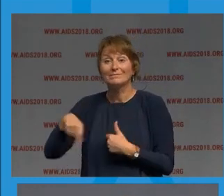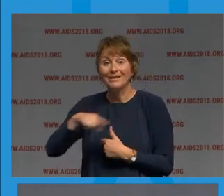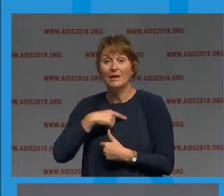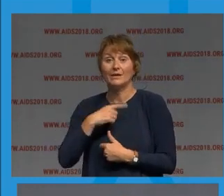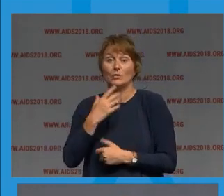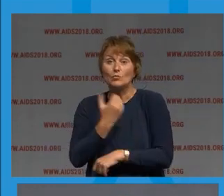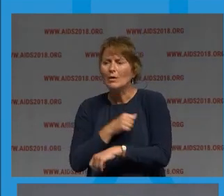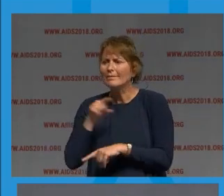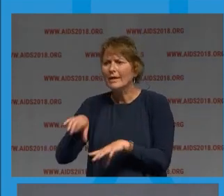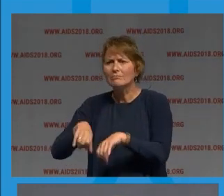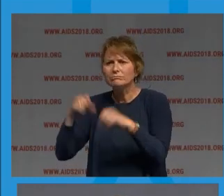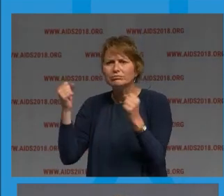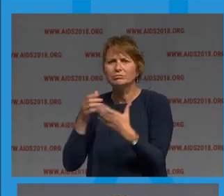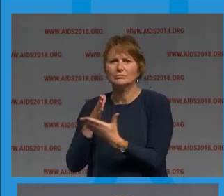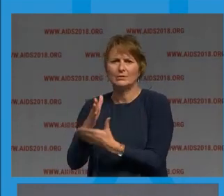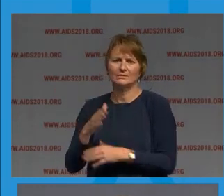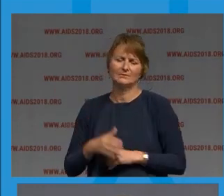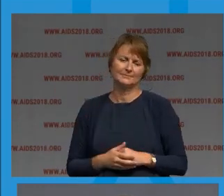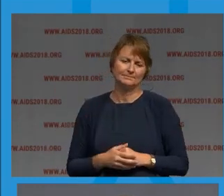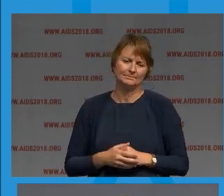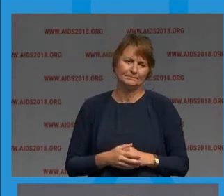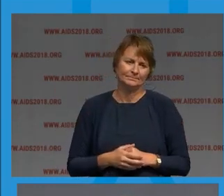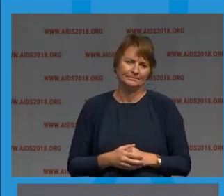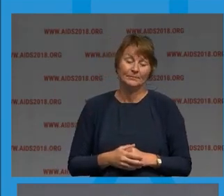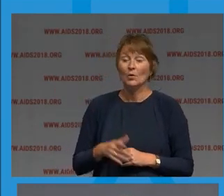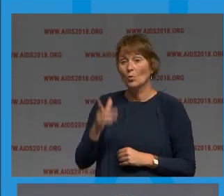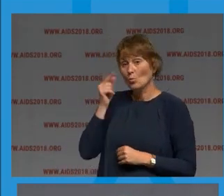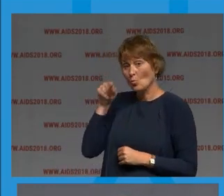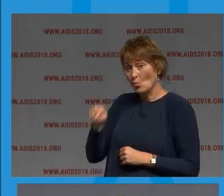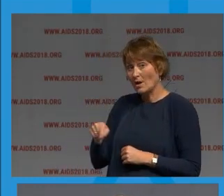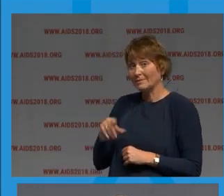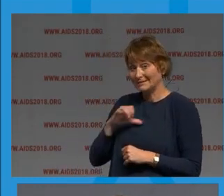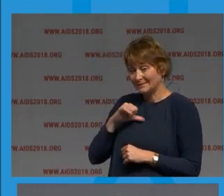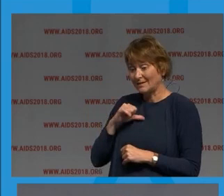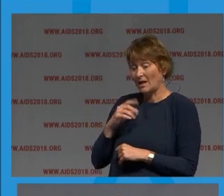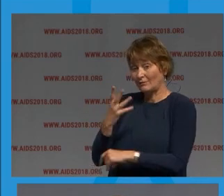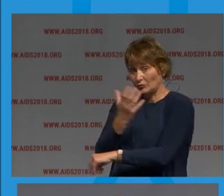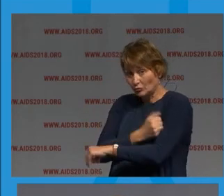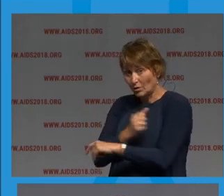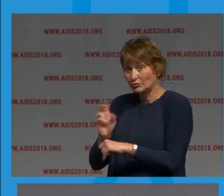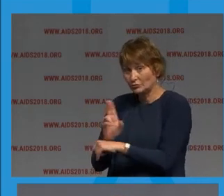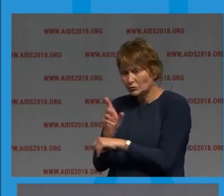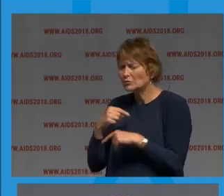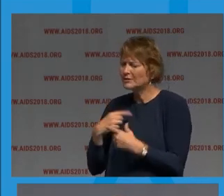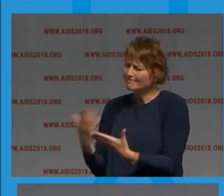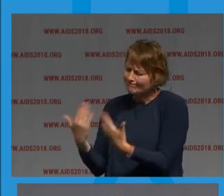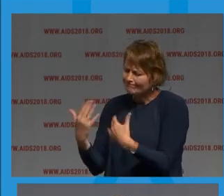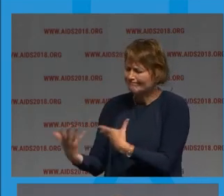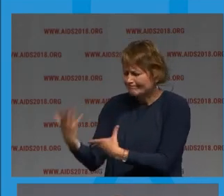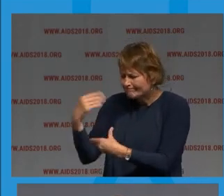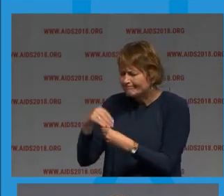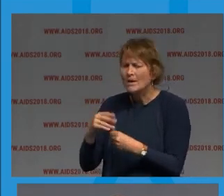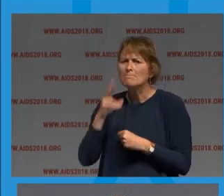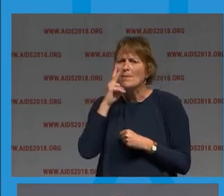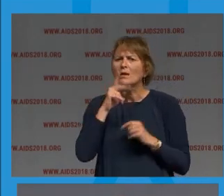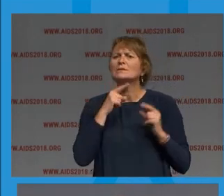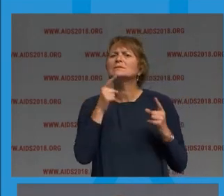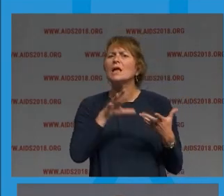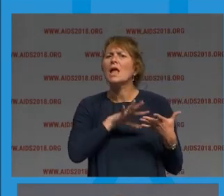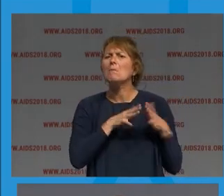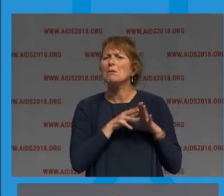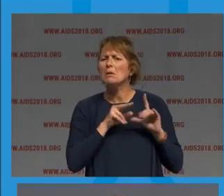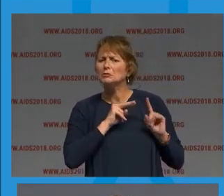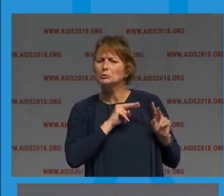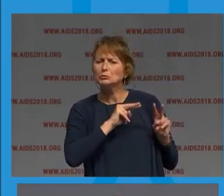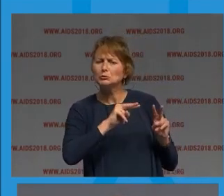their rights. Engage women who use drugs monitoring of progress in implementation of recommendation